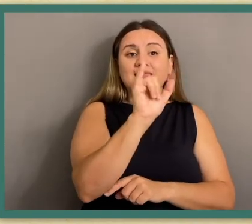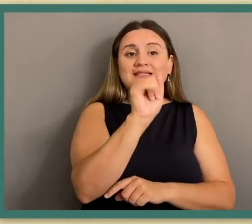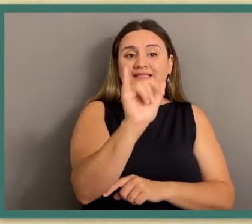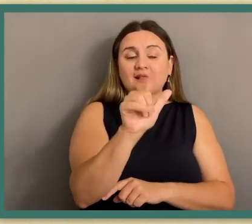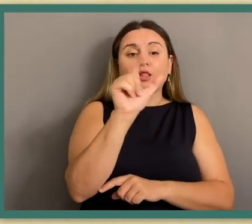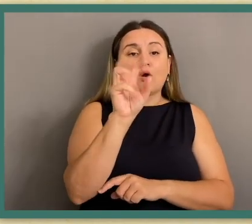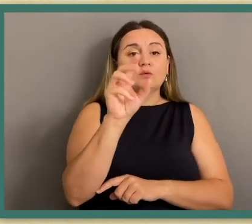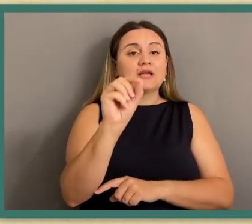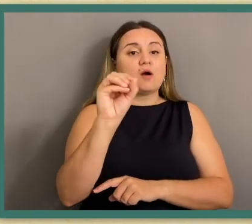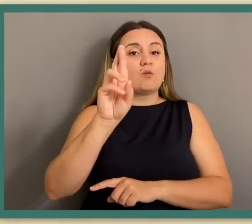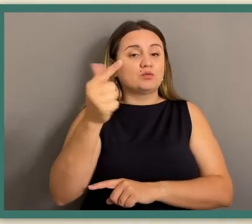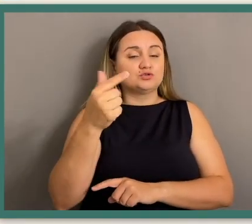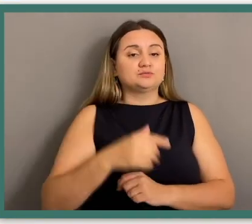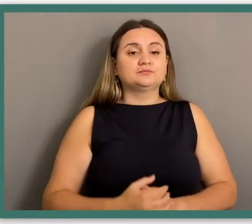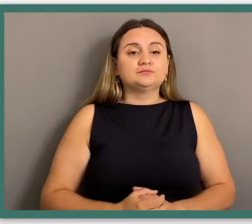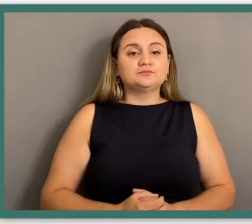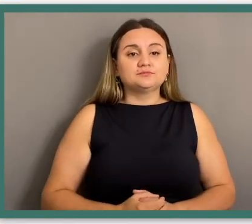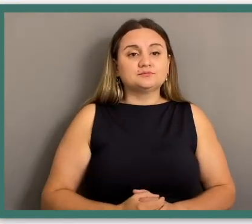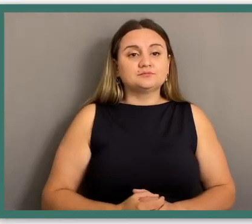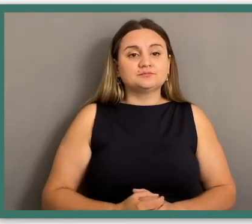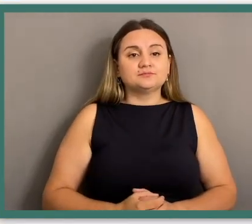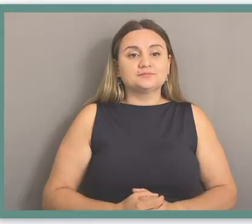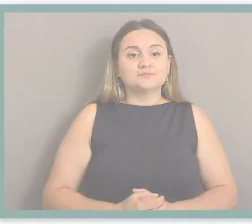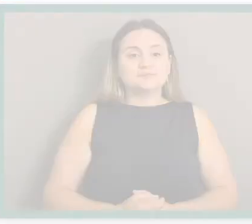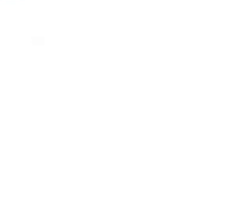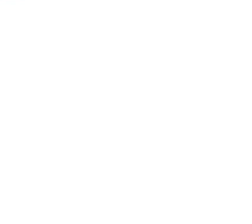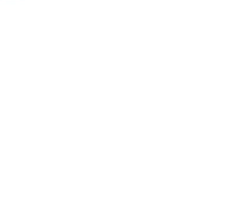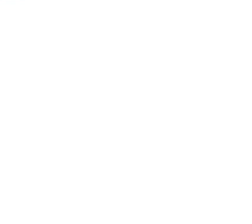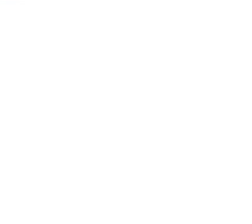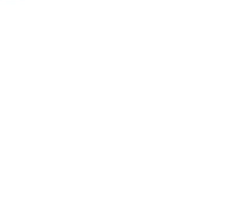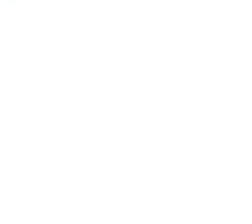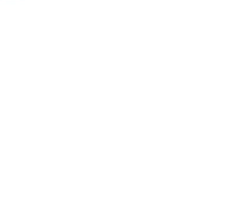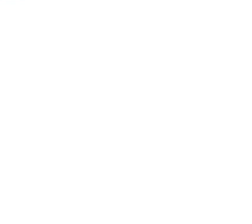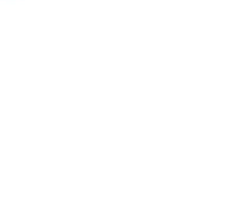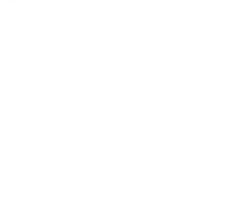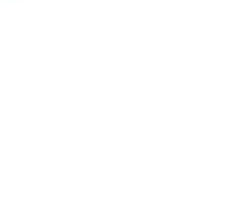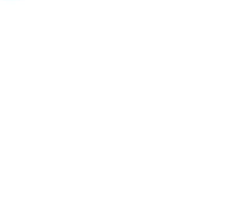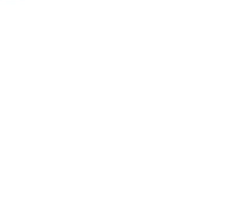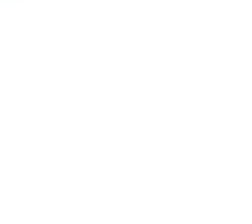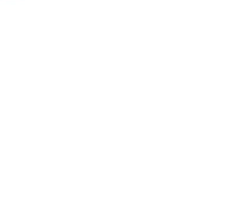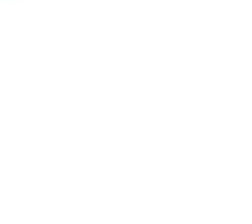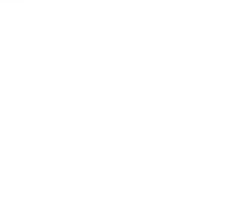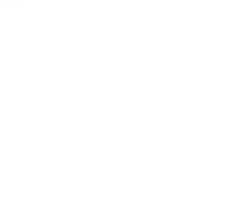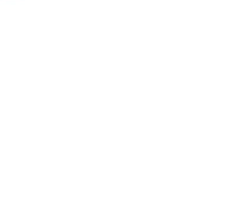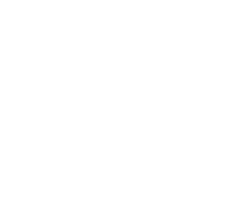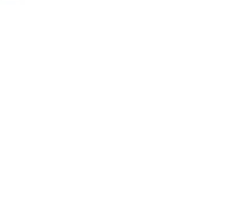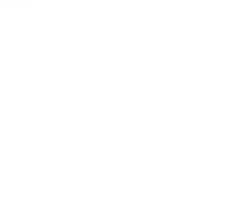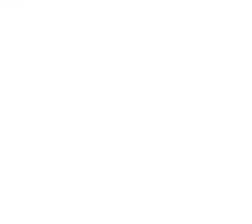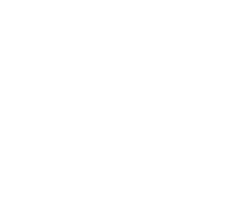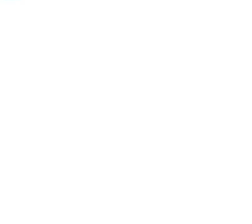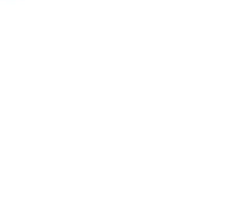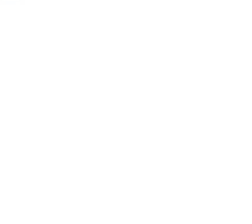azdisabilitylaw.org. Funding for this video provided by the Arizona Developmental Disabilities Planning Council.